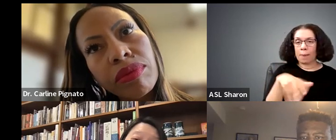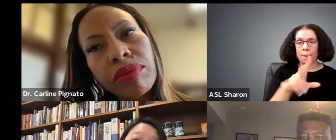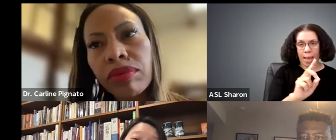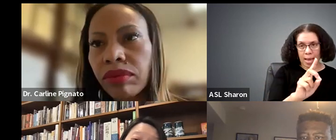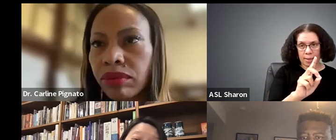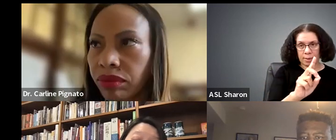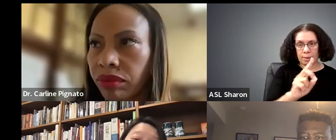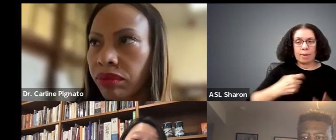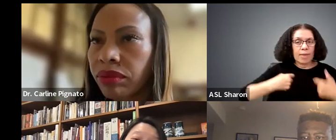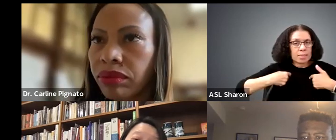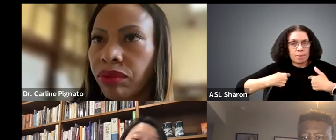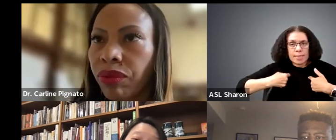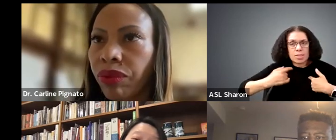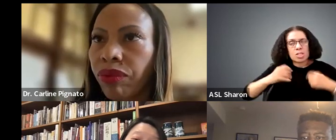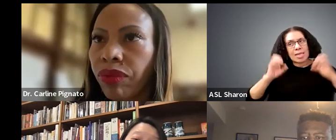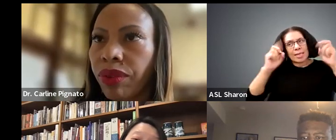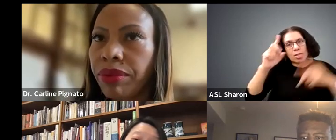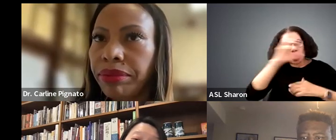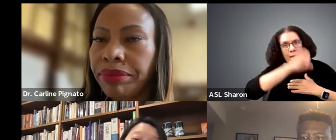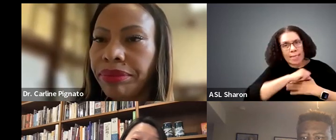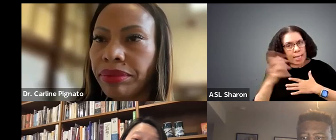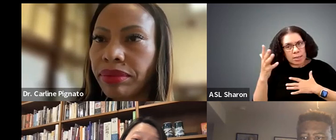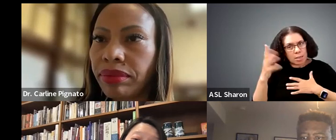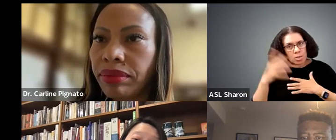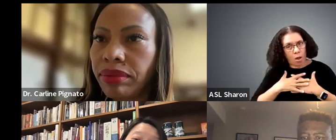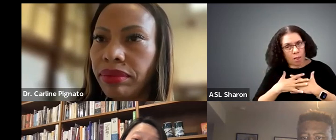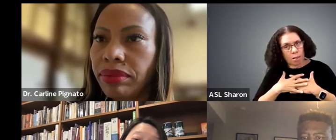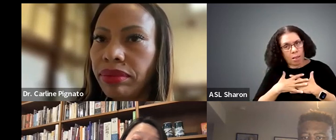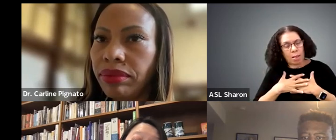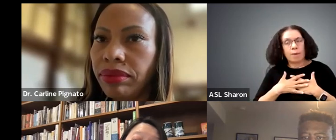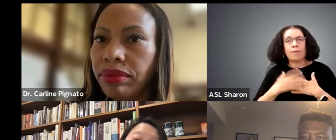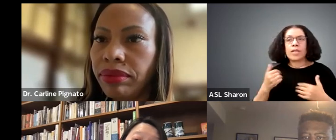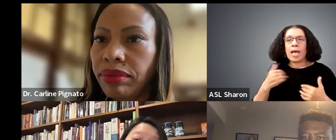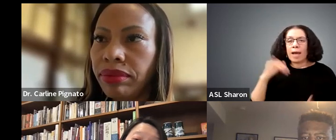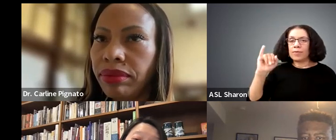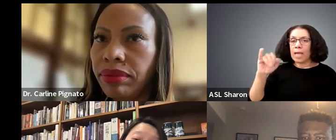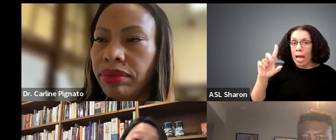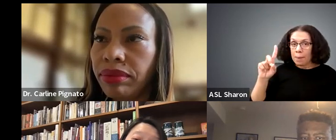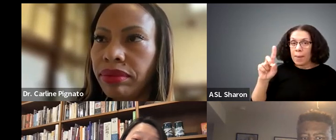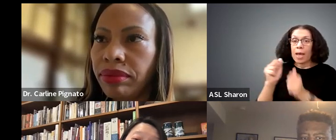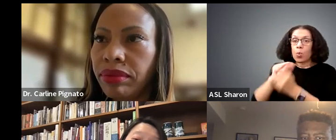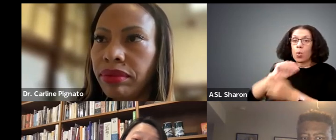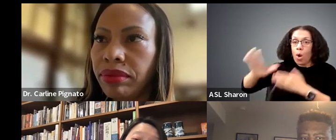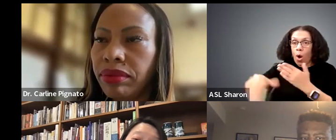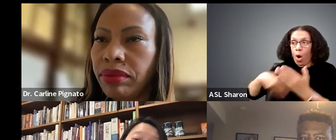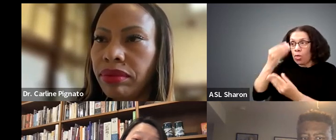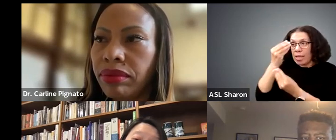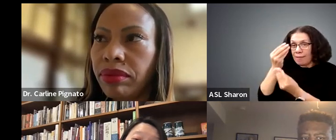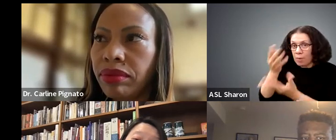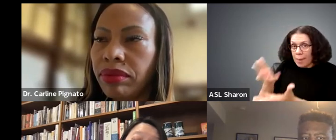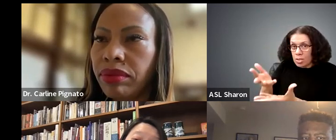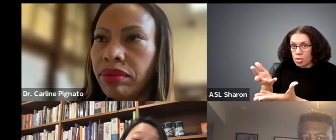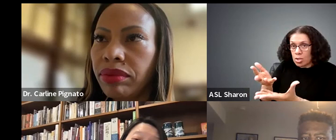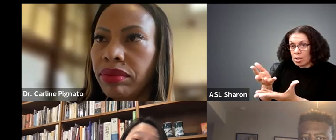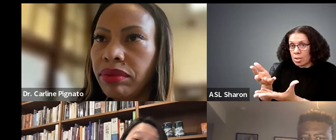kind of speculating, because the idea that providing the iPads with all the information does create